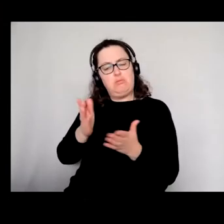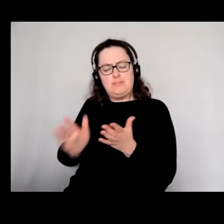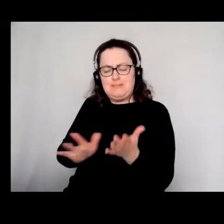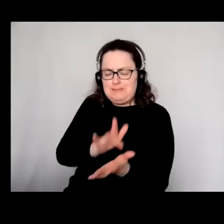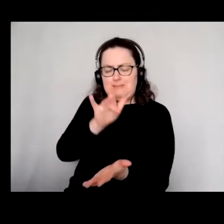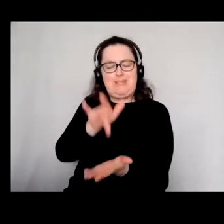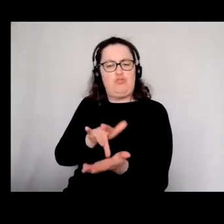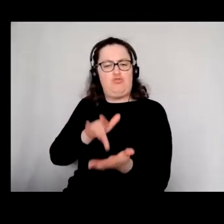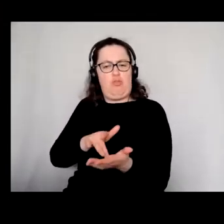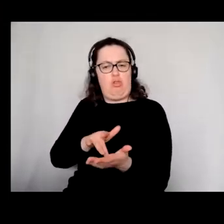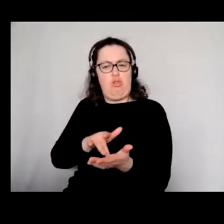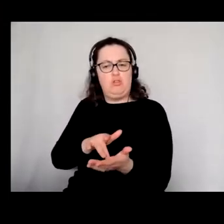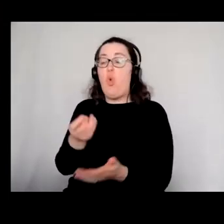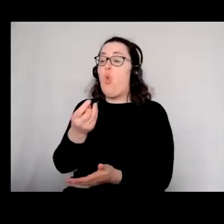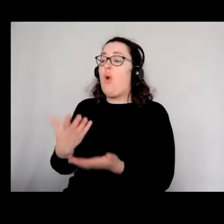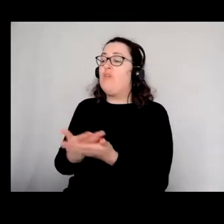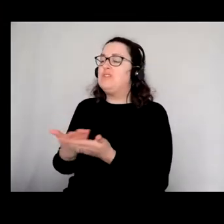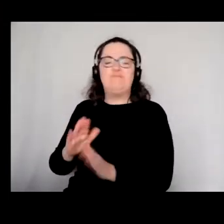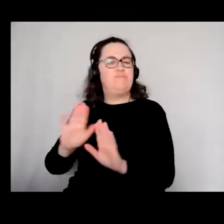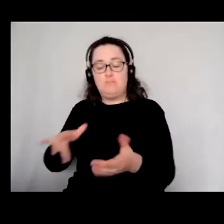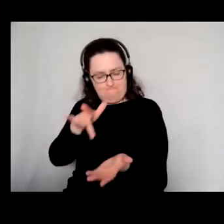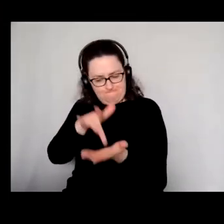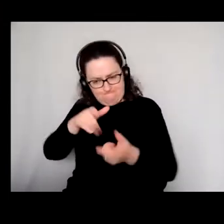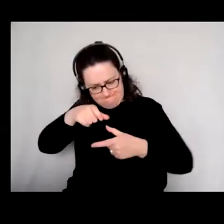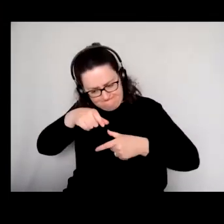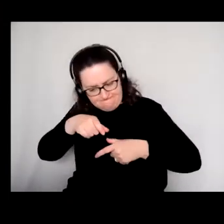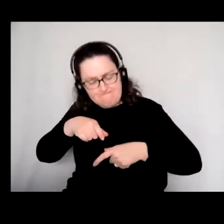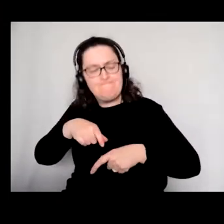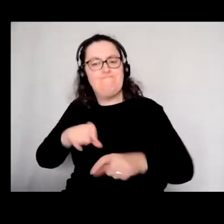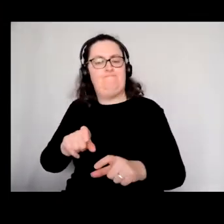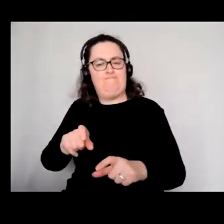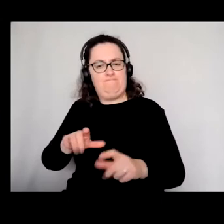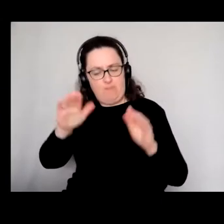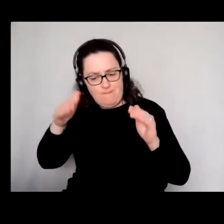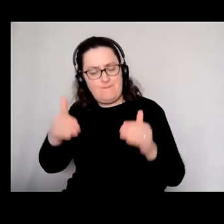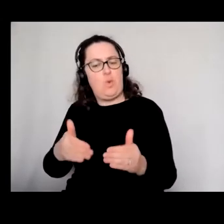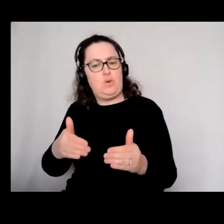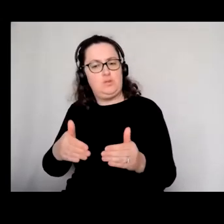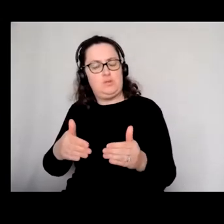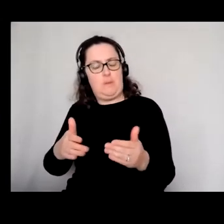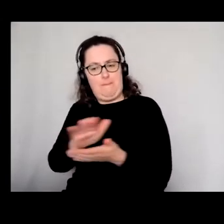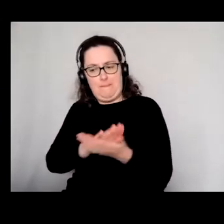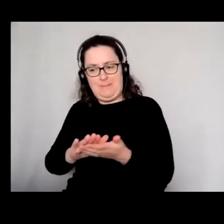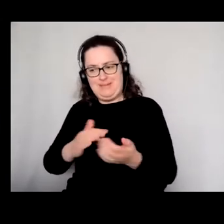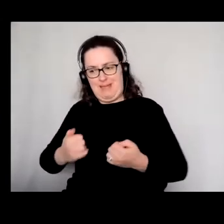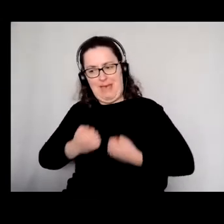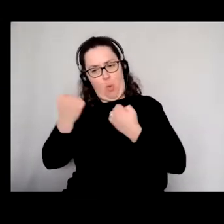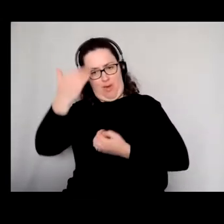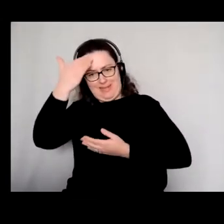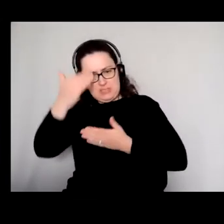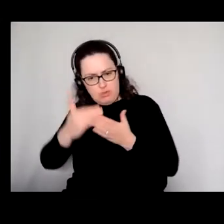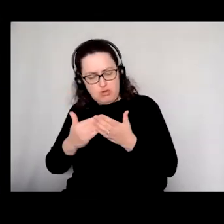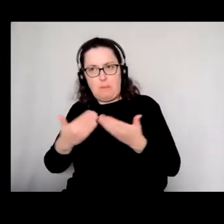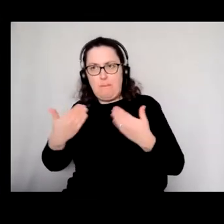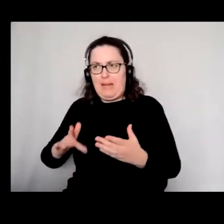process, not a one-off consultation, but sustained and meaningful dialogue where our lived and learned